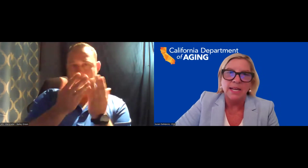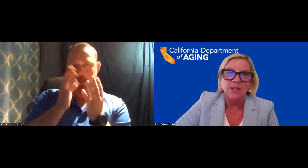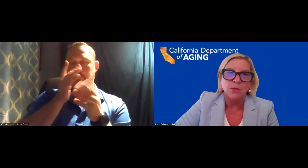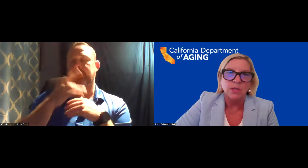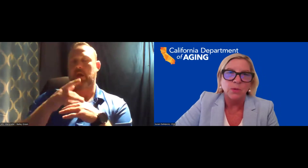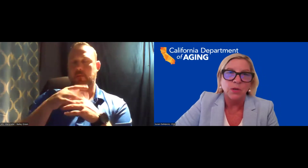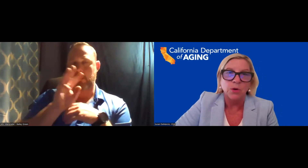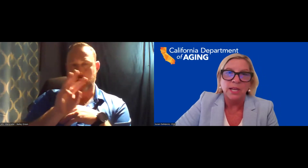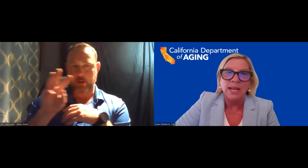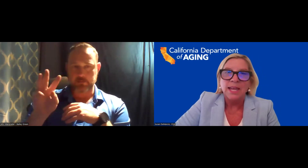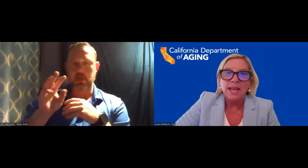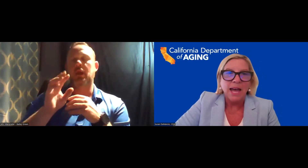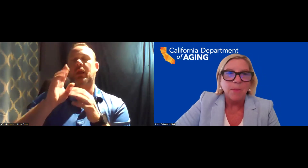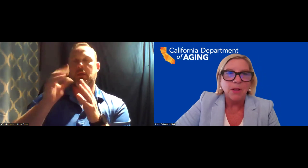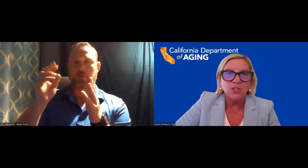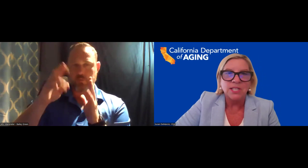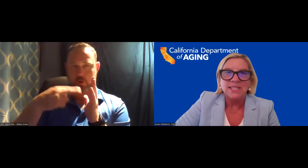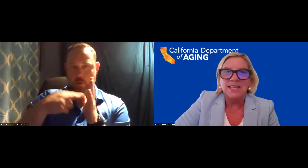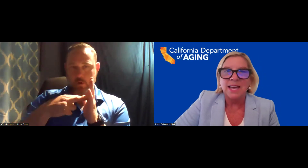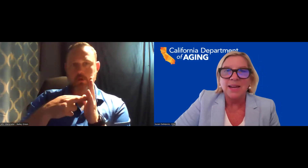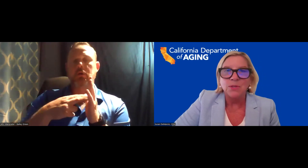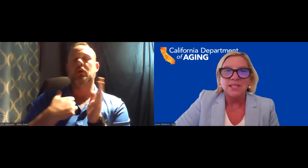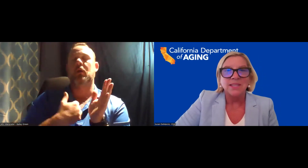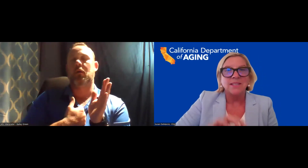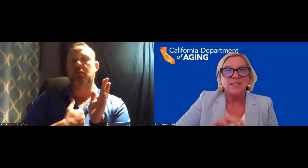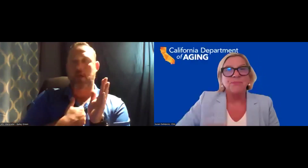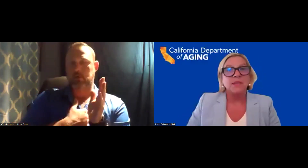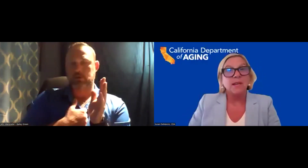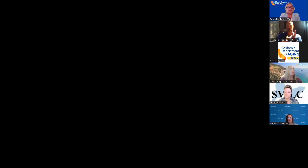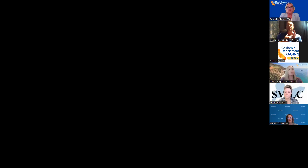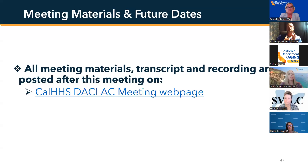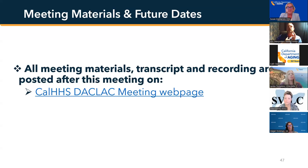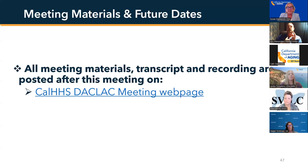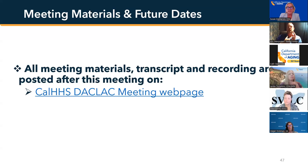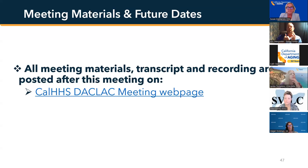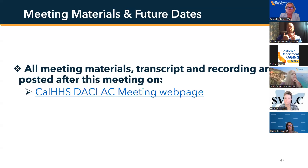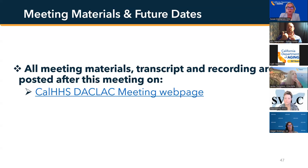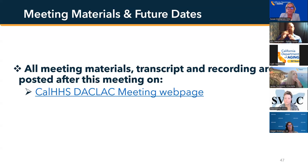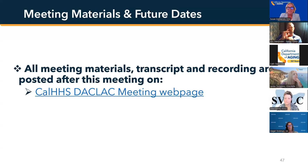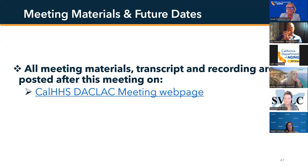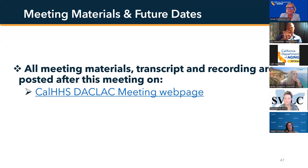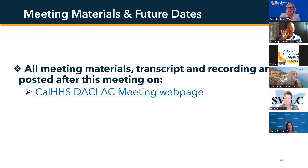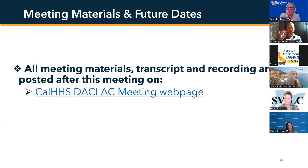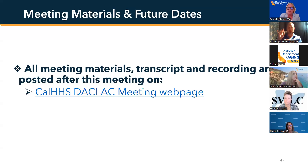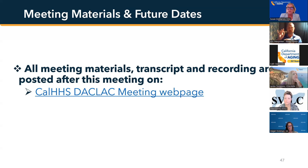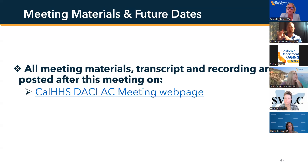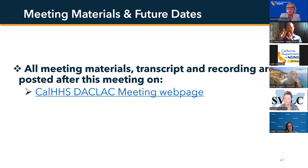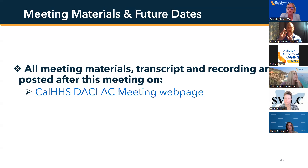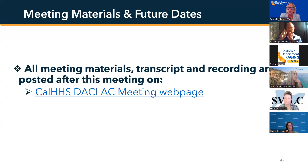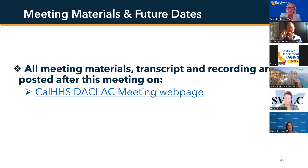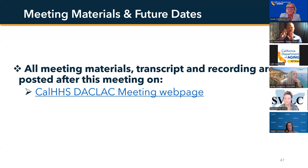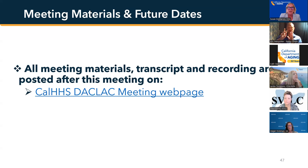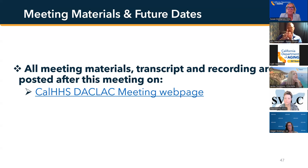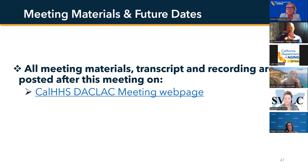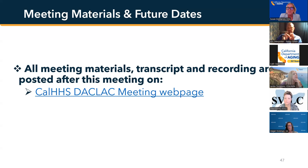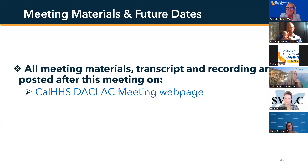on our website, including the recording. I apologize. I was at the 988 Policy Advisory Work